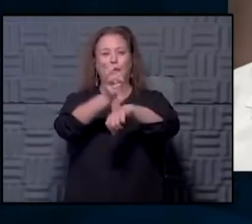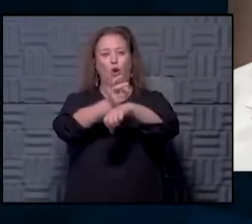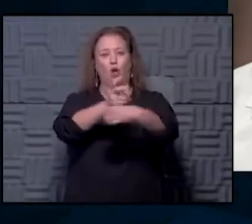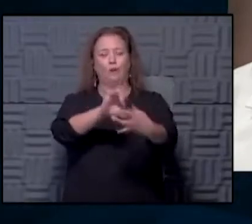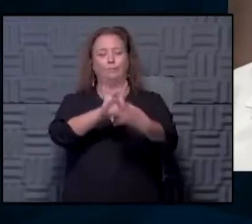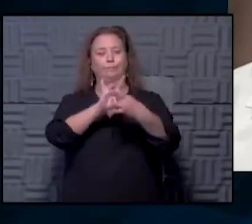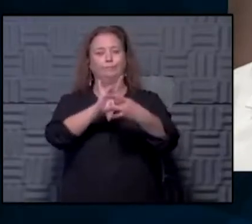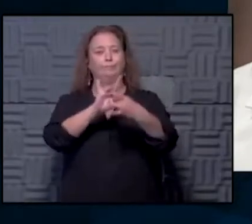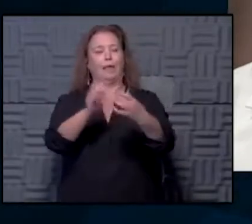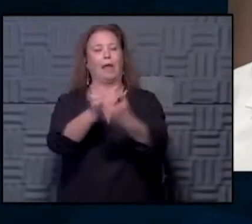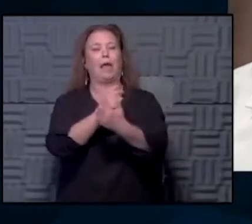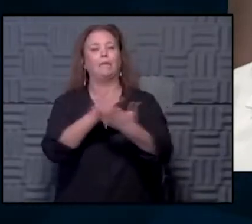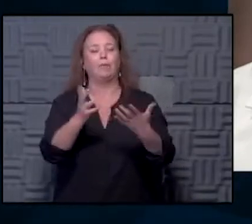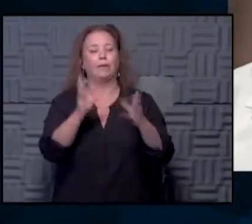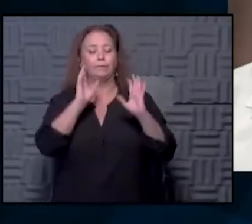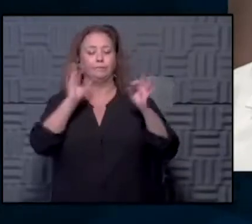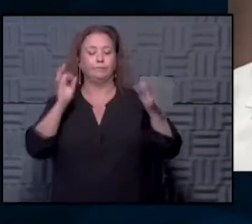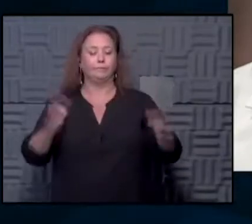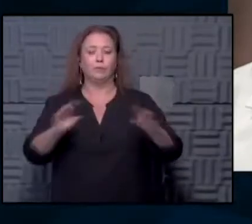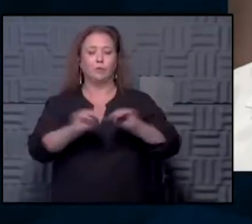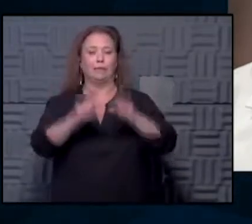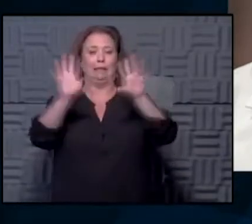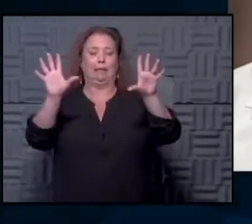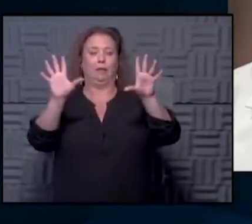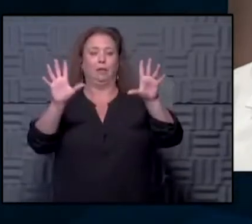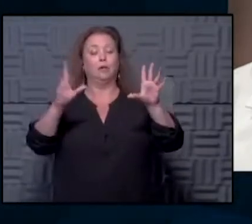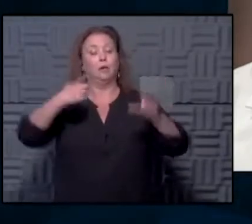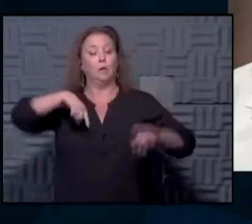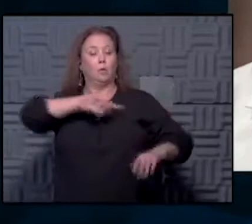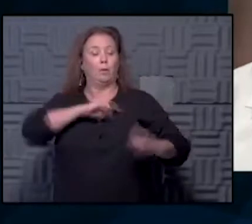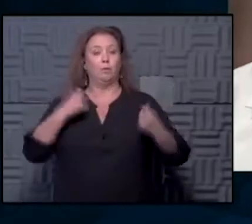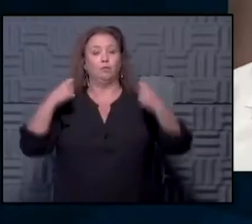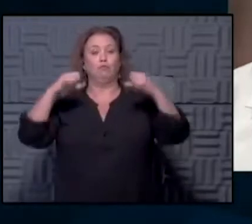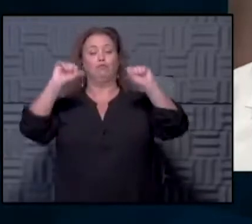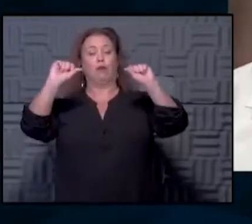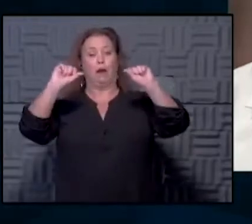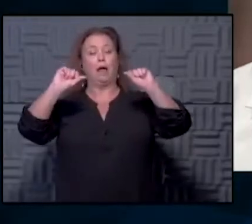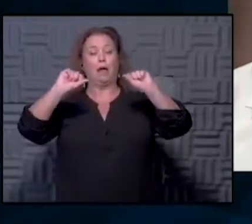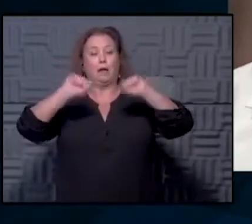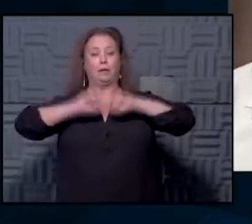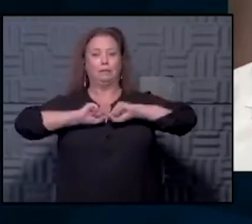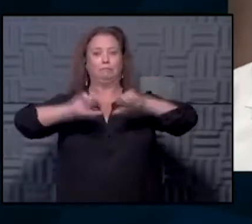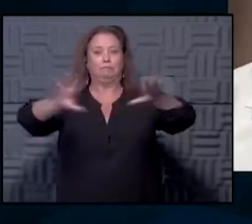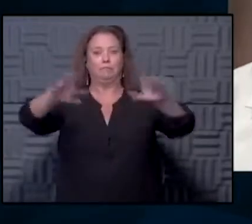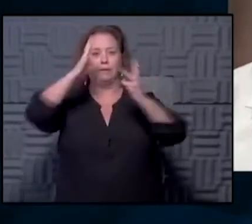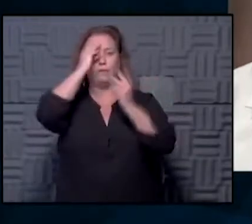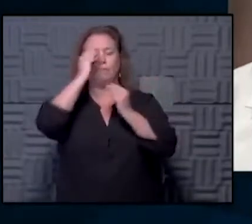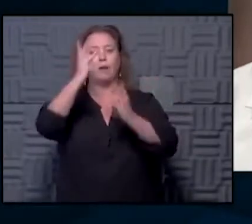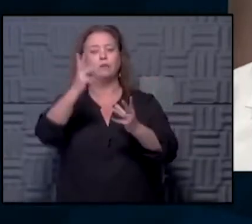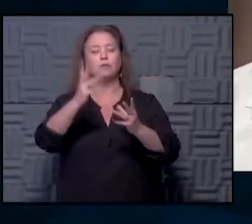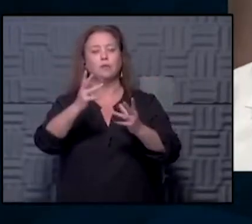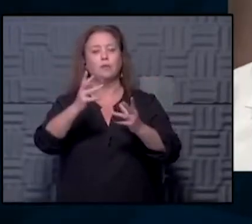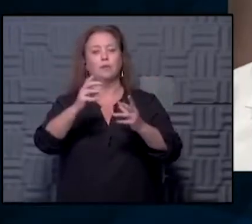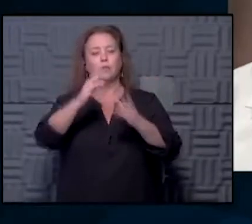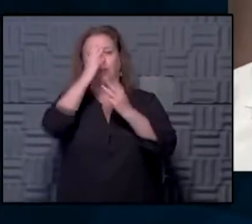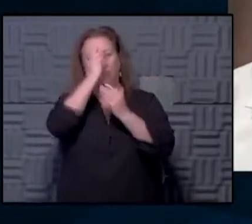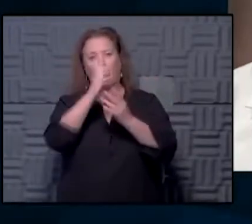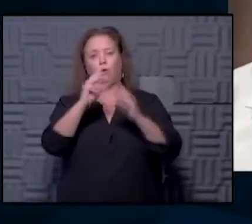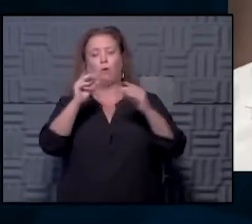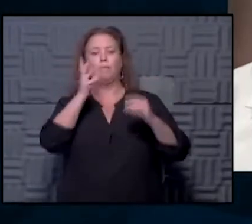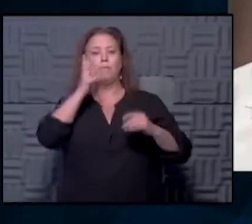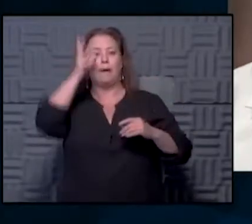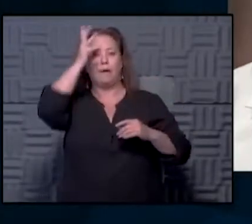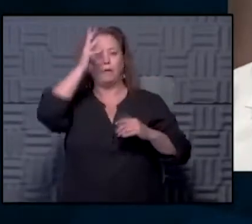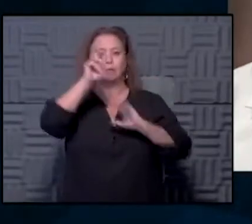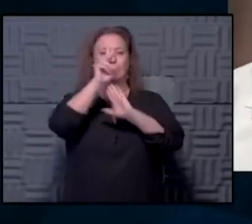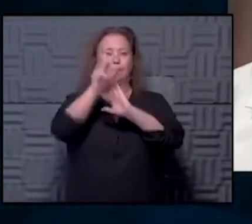associate everything absolutely crystal clear. But we're going to try to put as much out there as we can to inform parents and policymakers